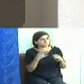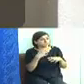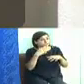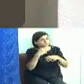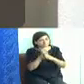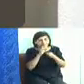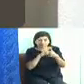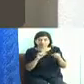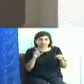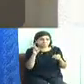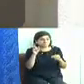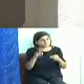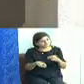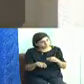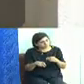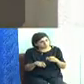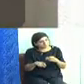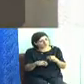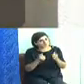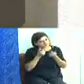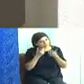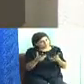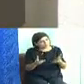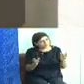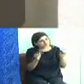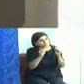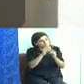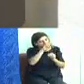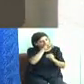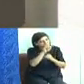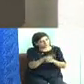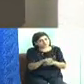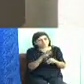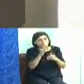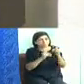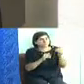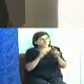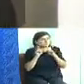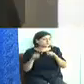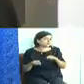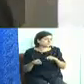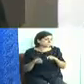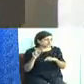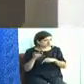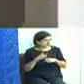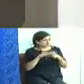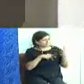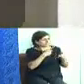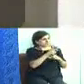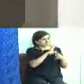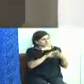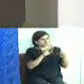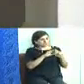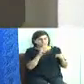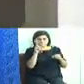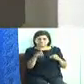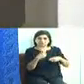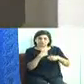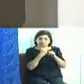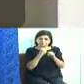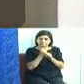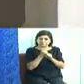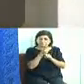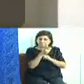more questions than they were to answer. A parable is supposed to make you think instead